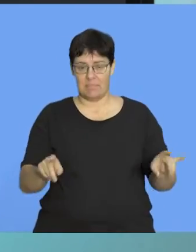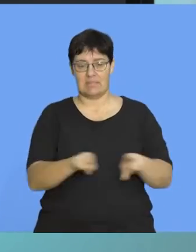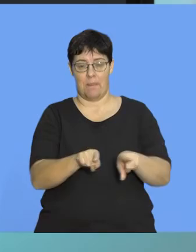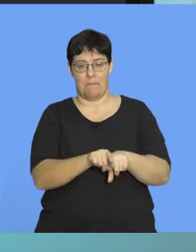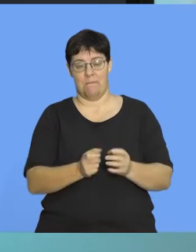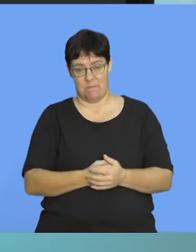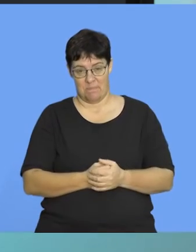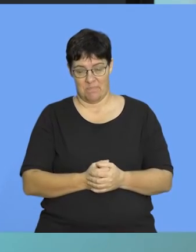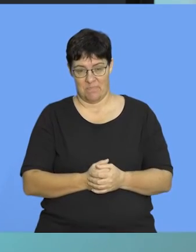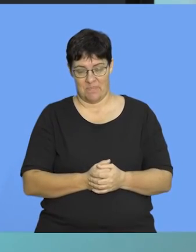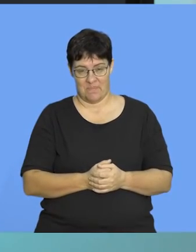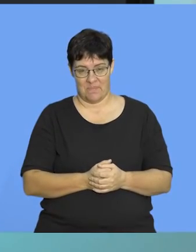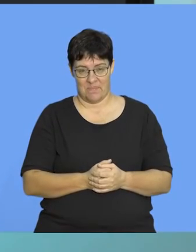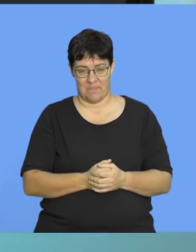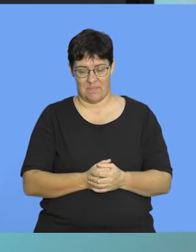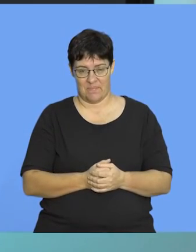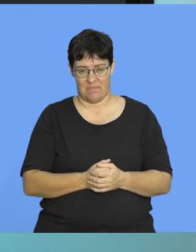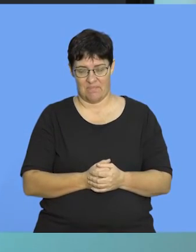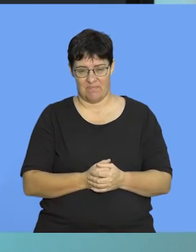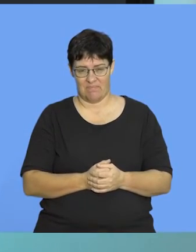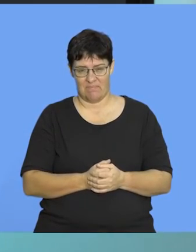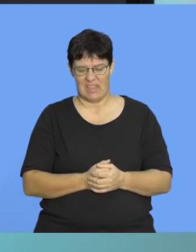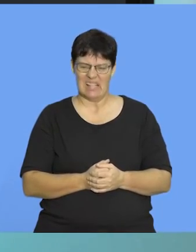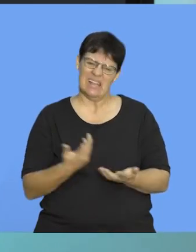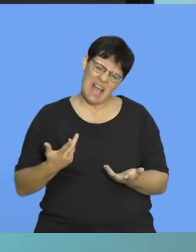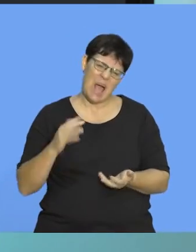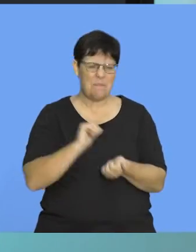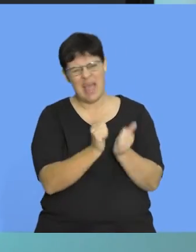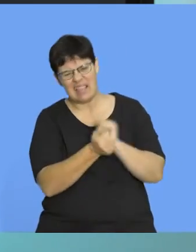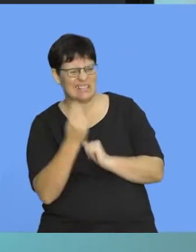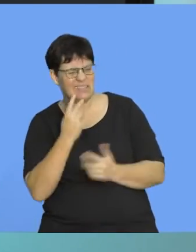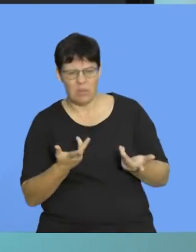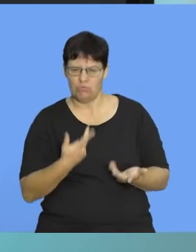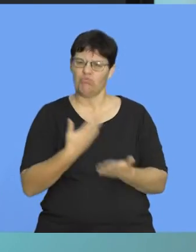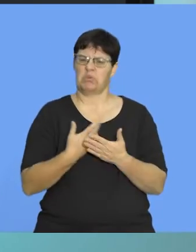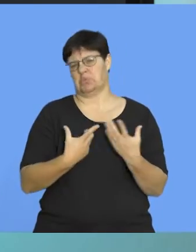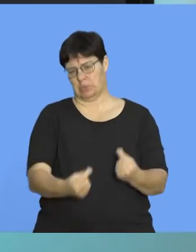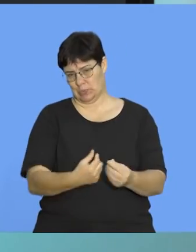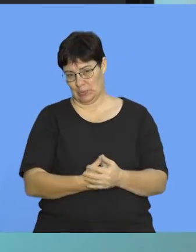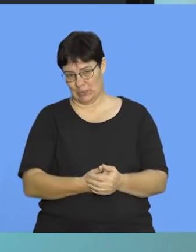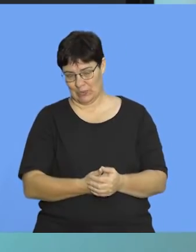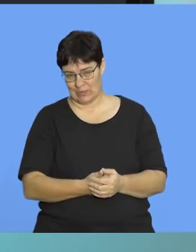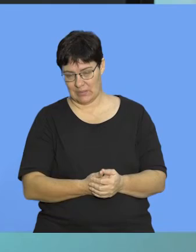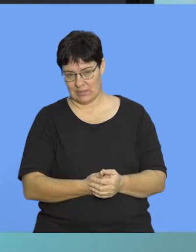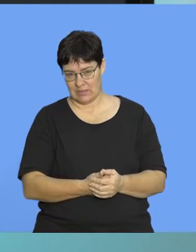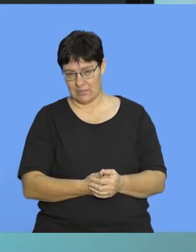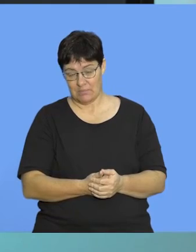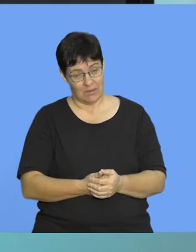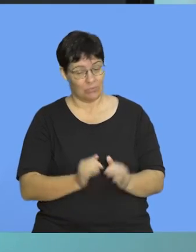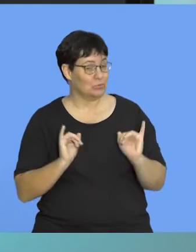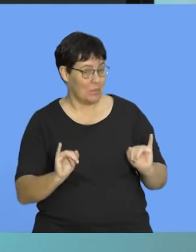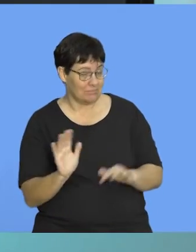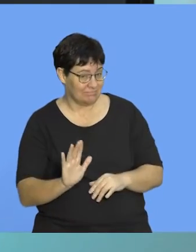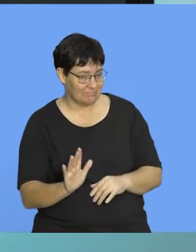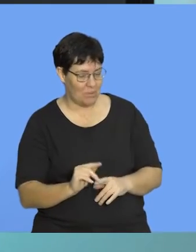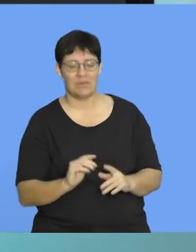same because they are identical. Not the nicest maths, but it's okay, we can do that. Hopefully this